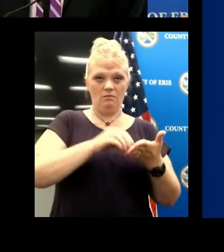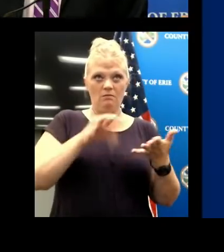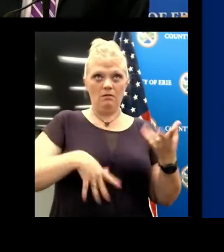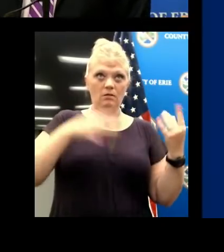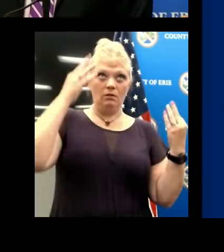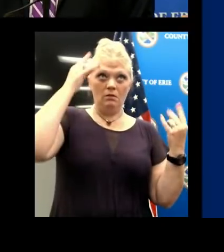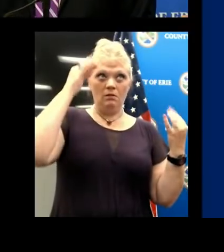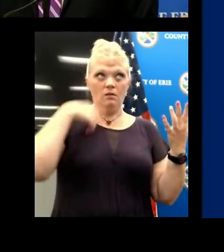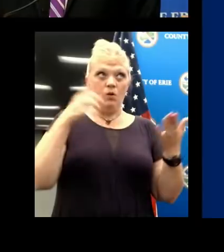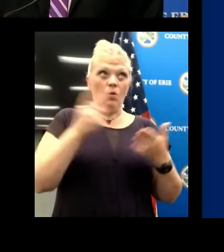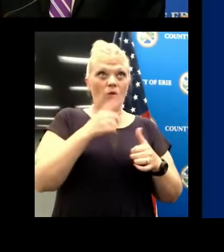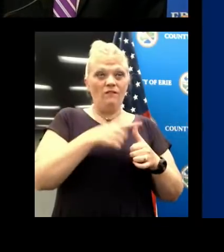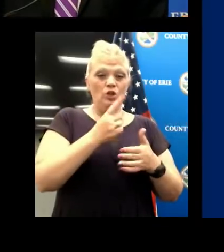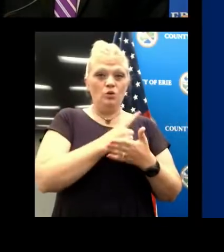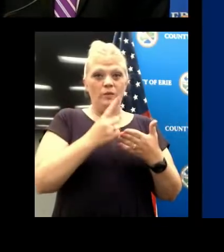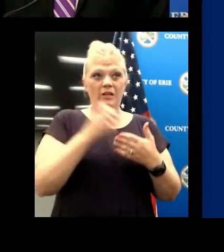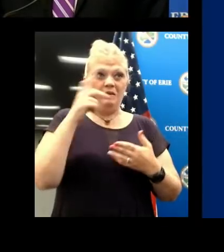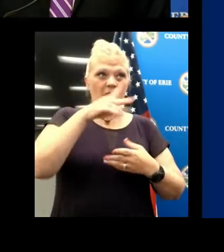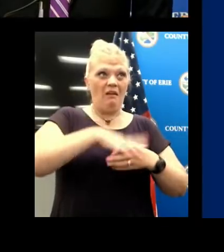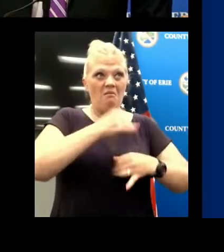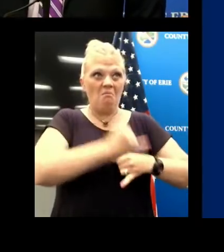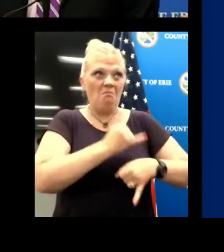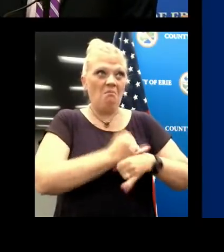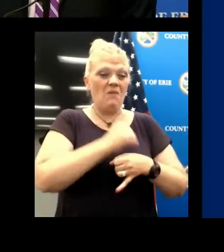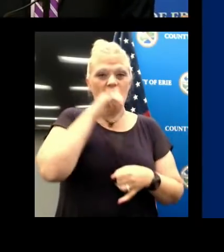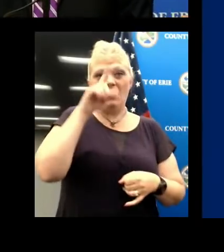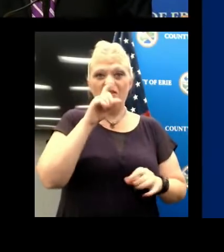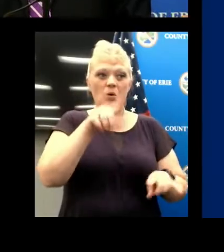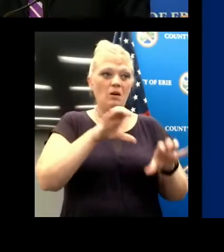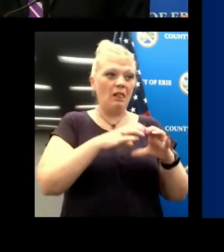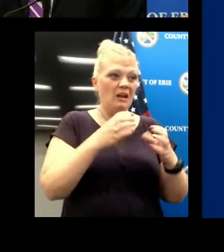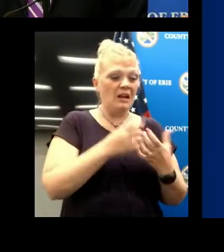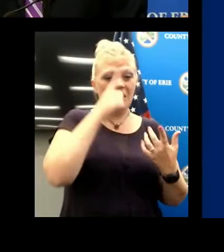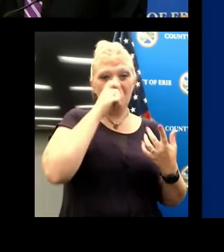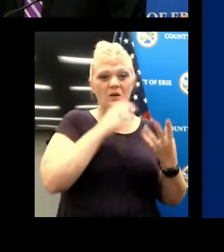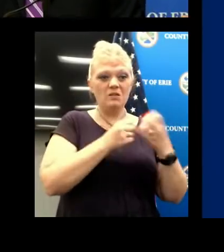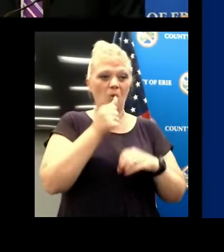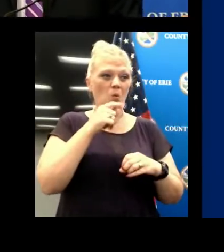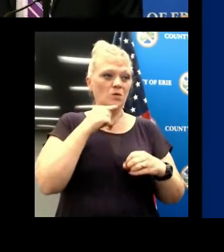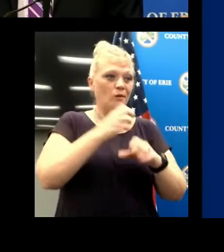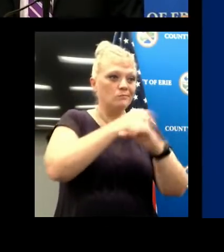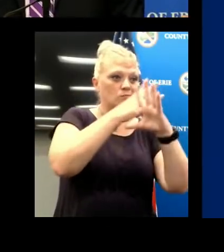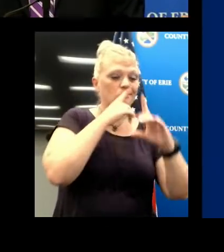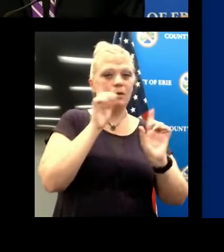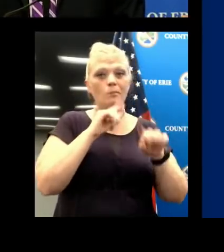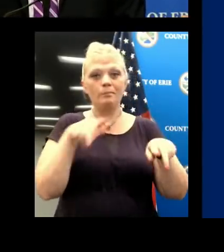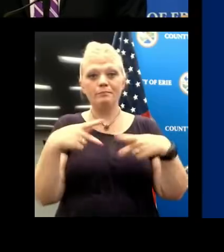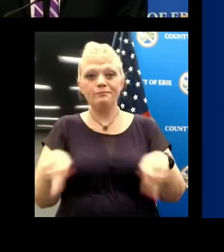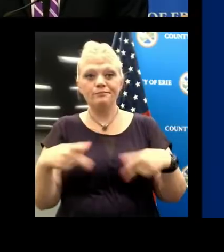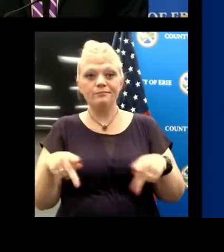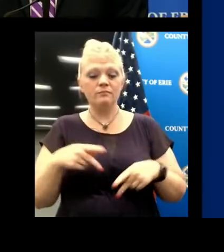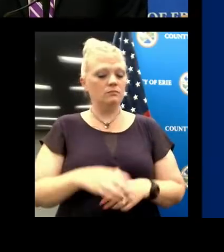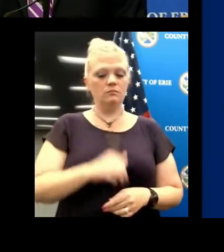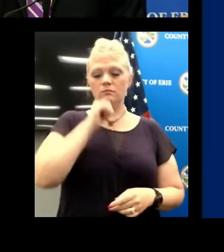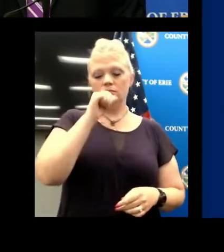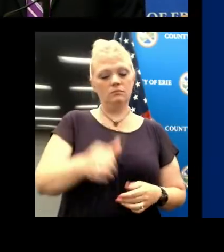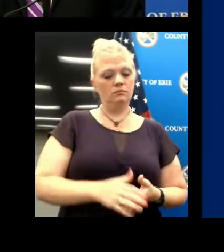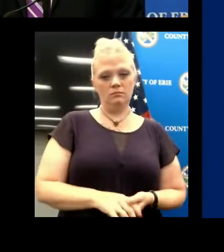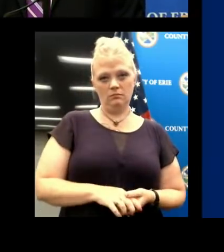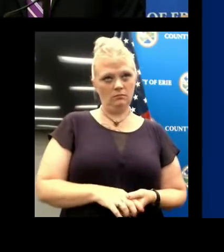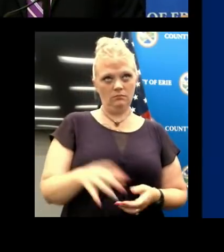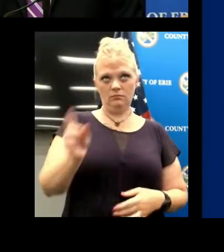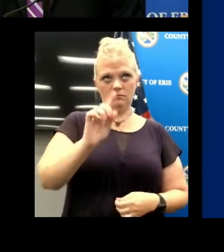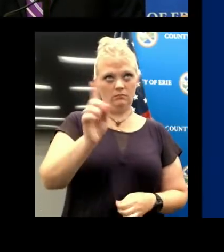thinking, hey, first week back on campus, I don't even need to go to class because most of them are virtual. I'll go to the parties. Don't.